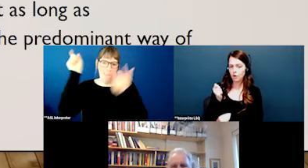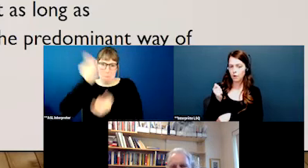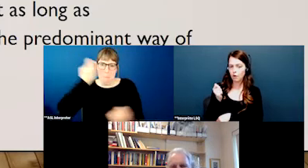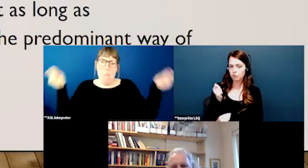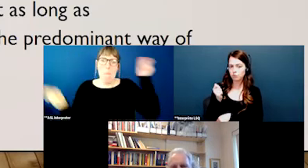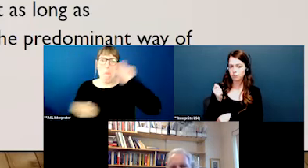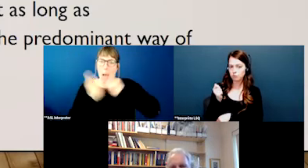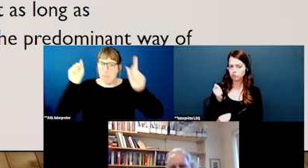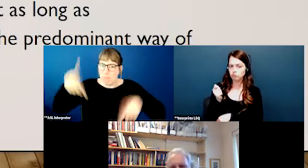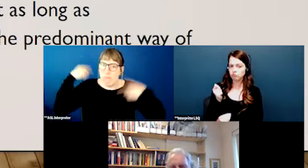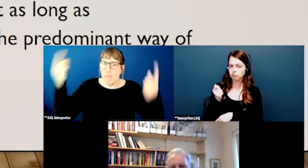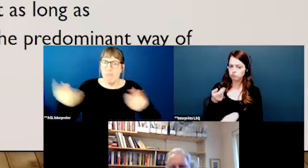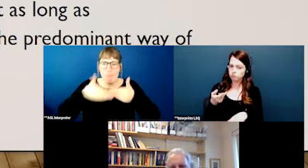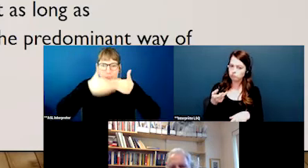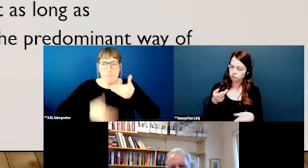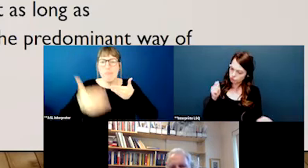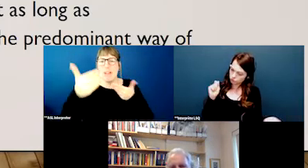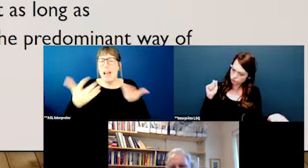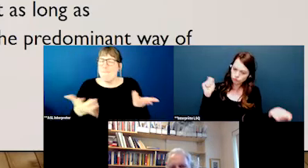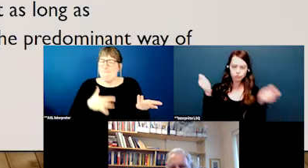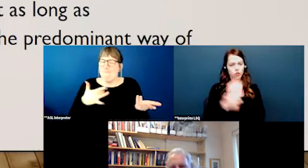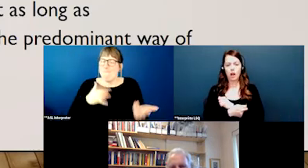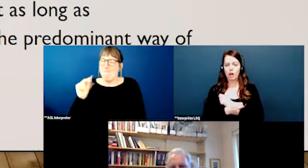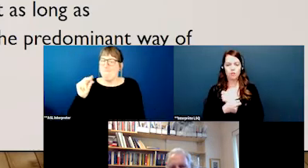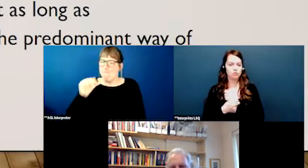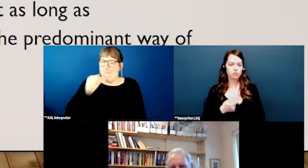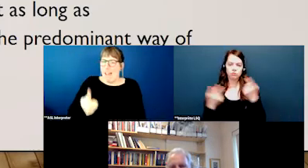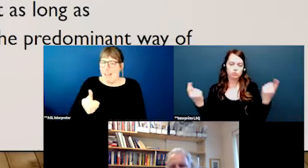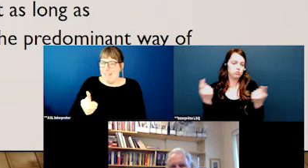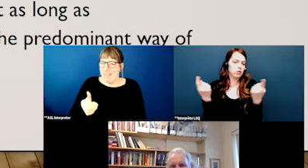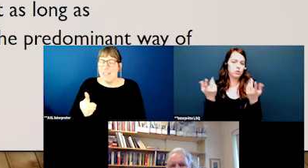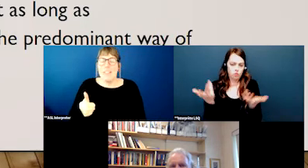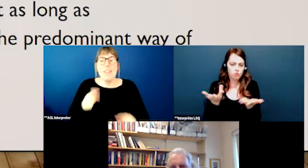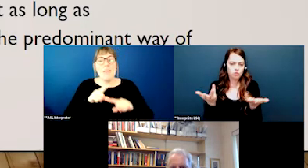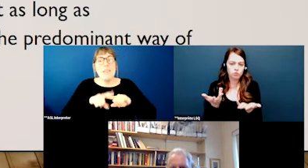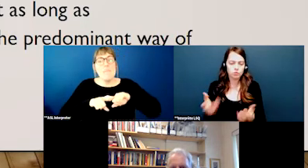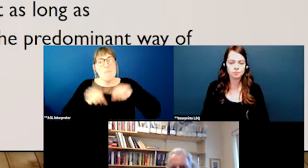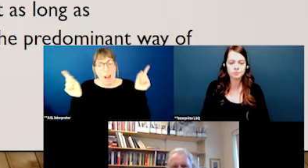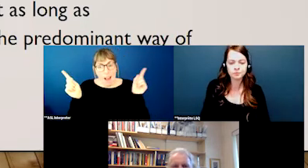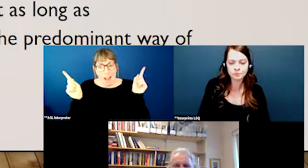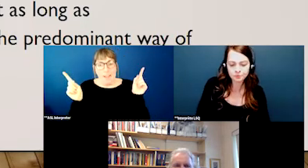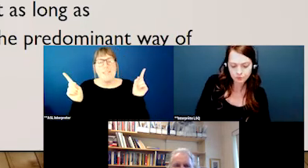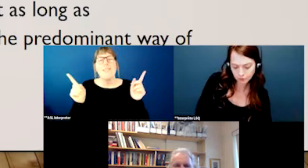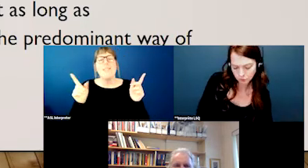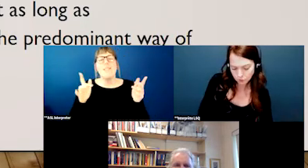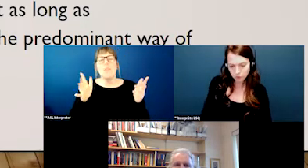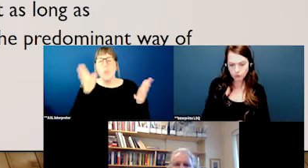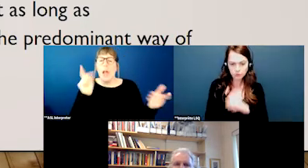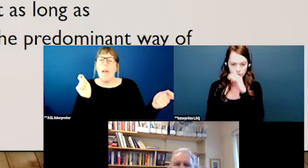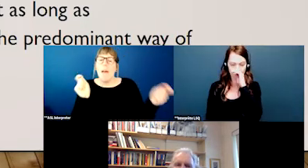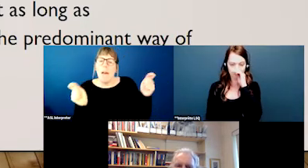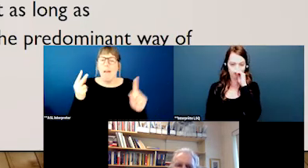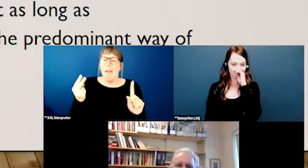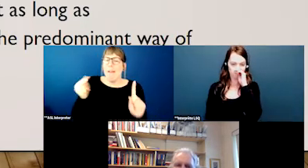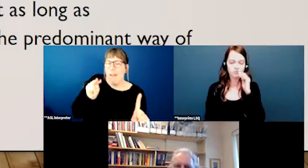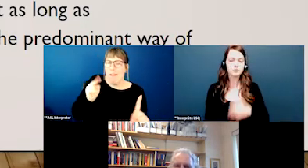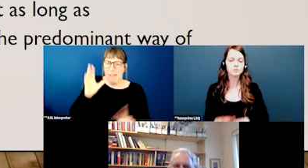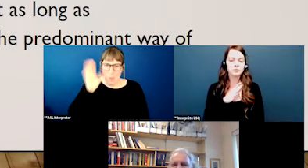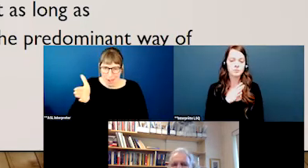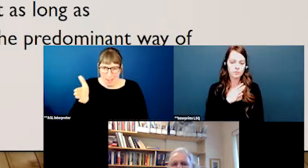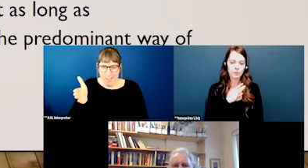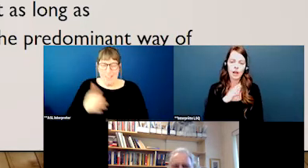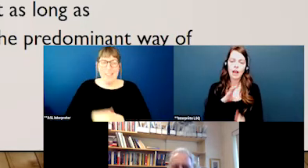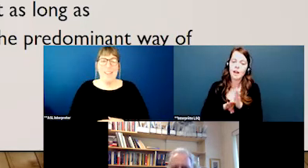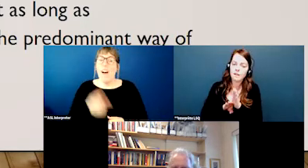we deliver income support in this country. It's more likely to be evolutionary. But there are